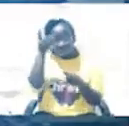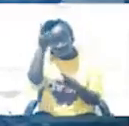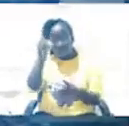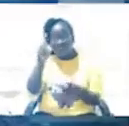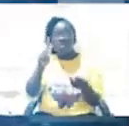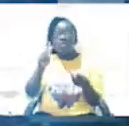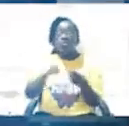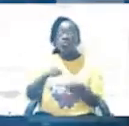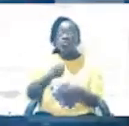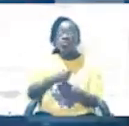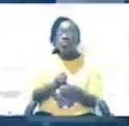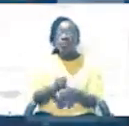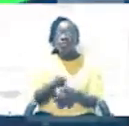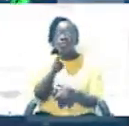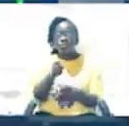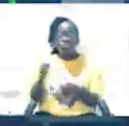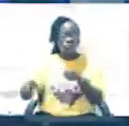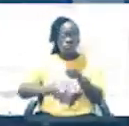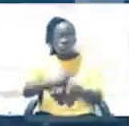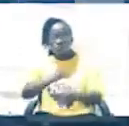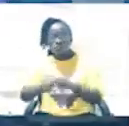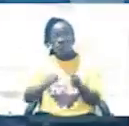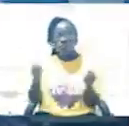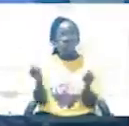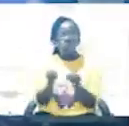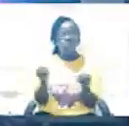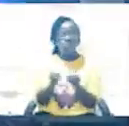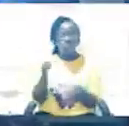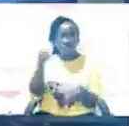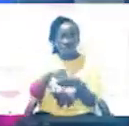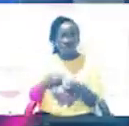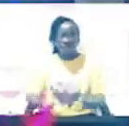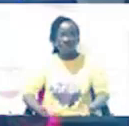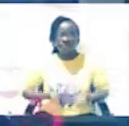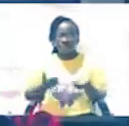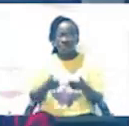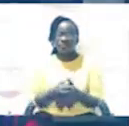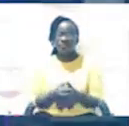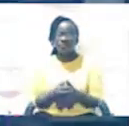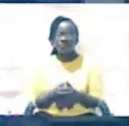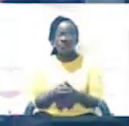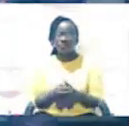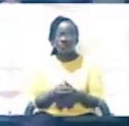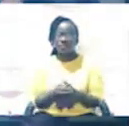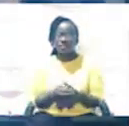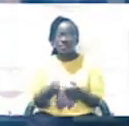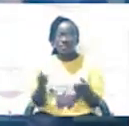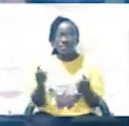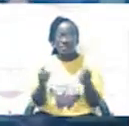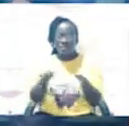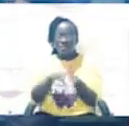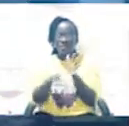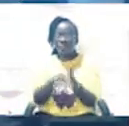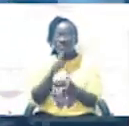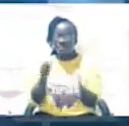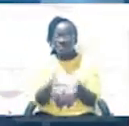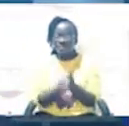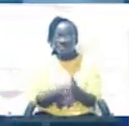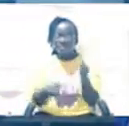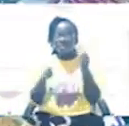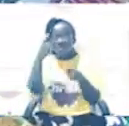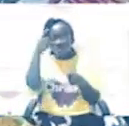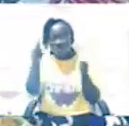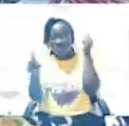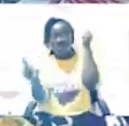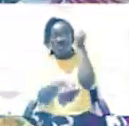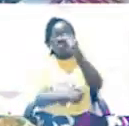dear sister. The Bible says, for the thief does not come but for to steal and to kill